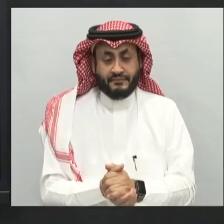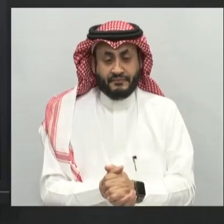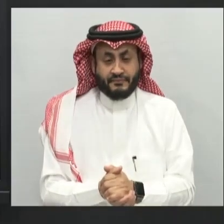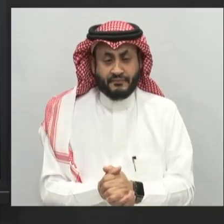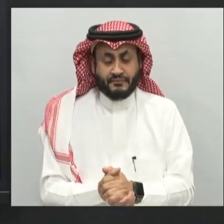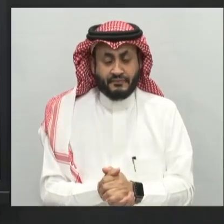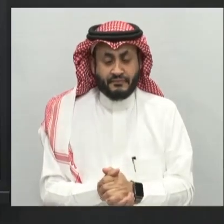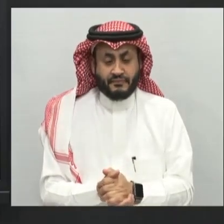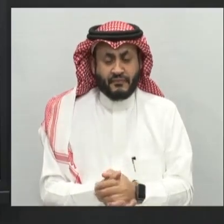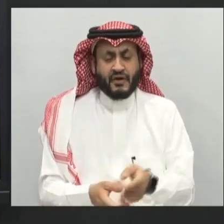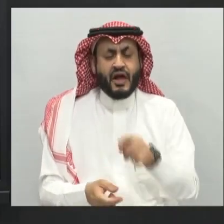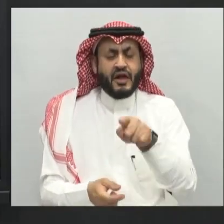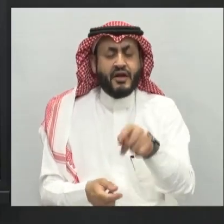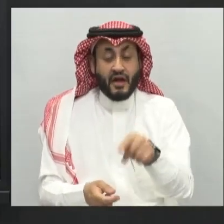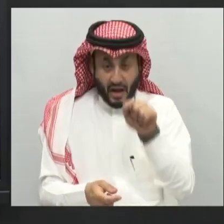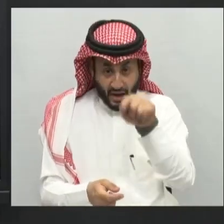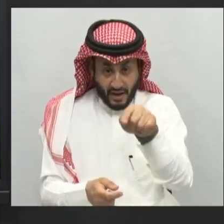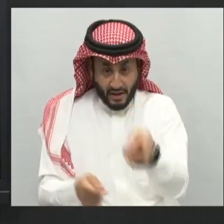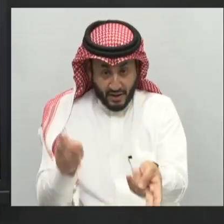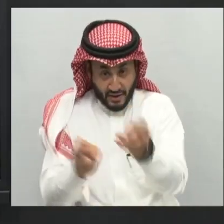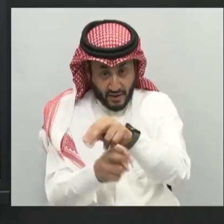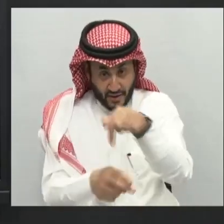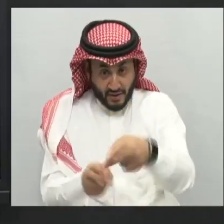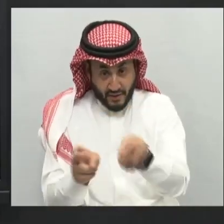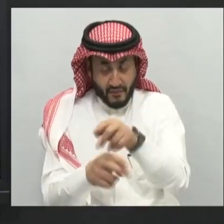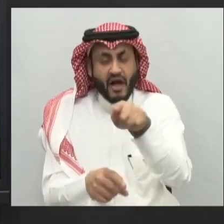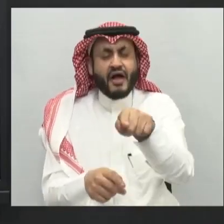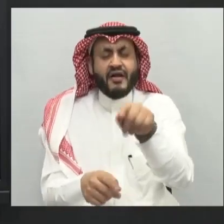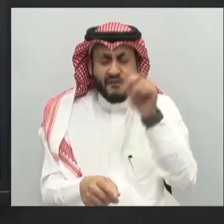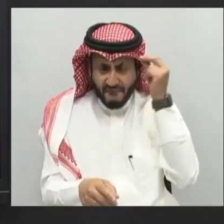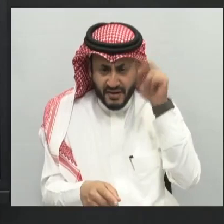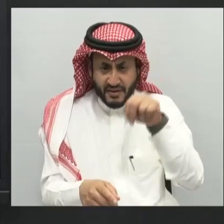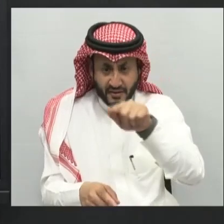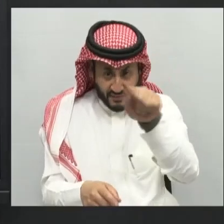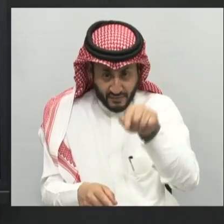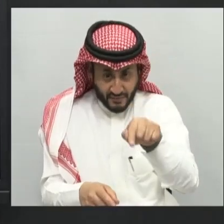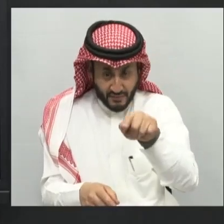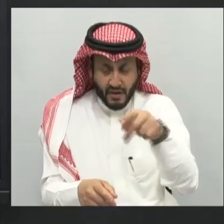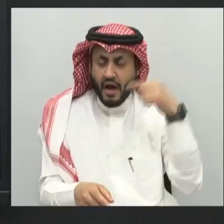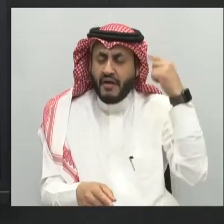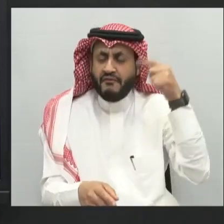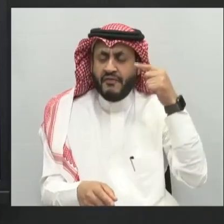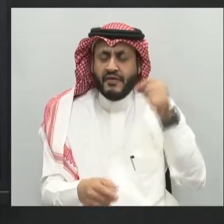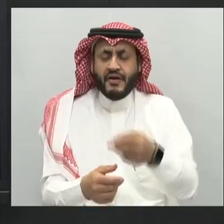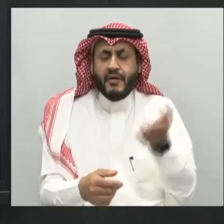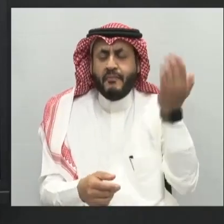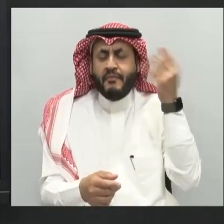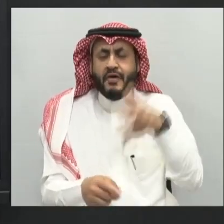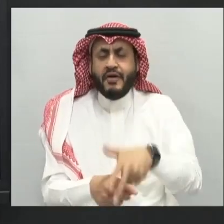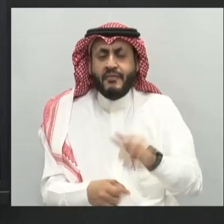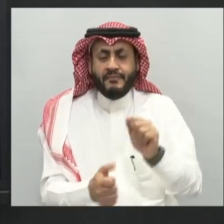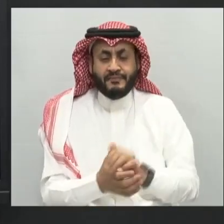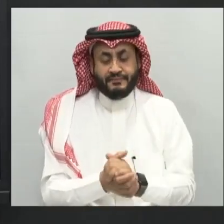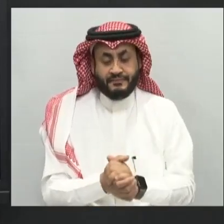Usually, you would ask me. Now, I'm asking you, do you have any questions? Something you wonder about? You know,